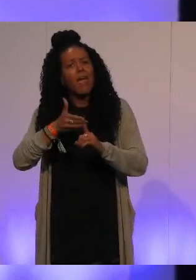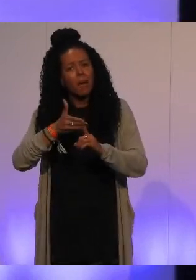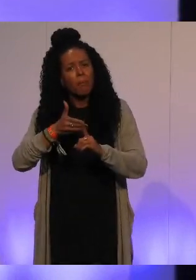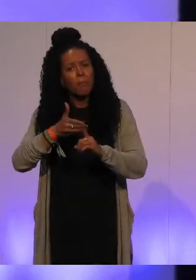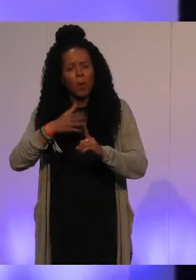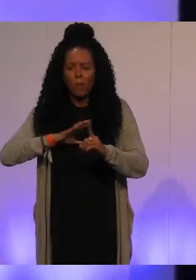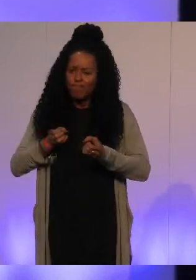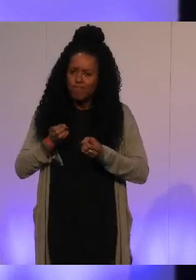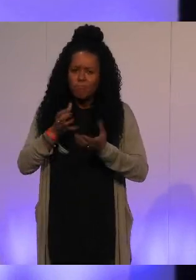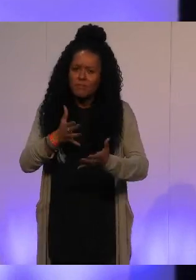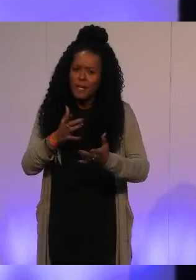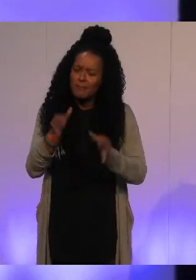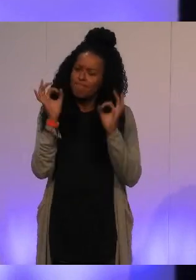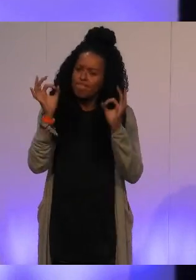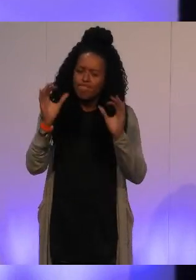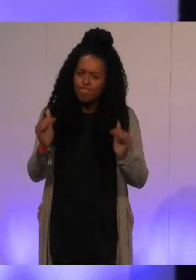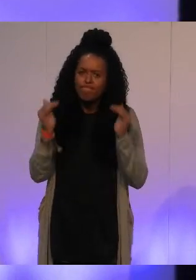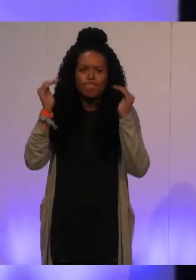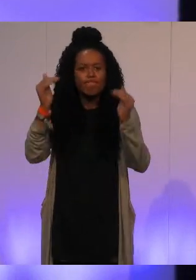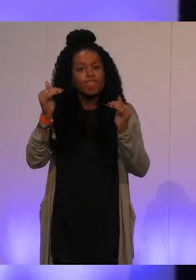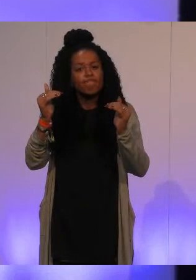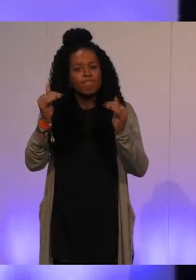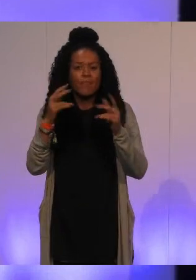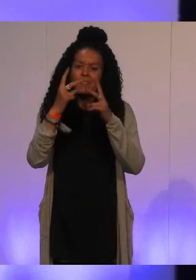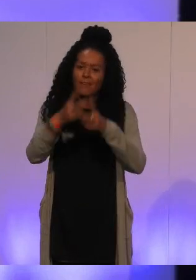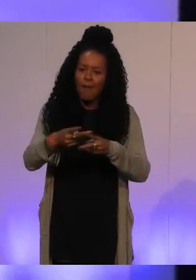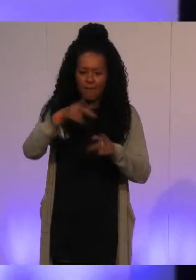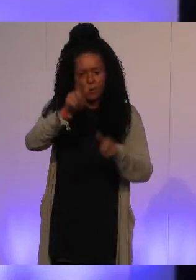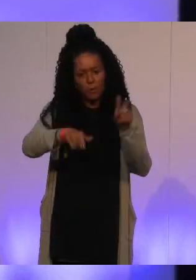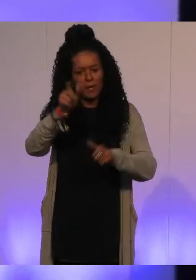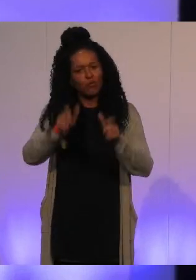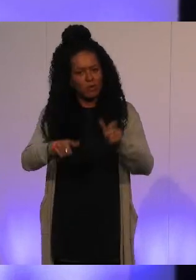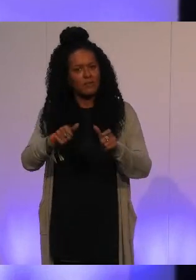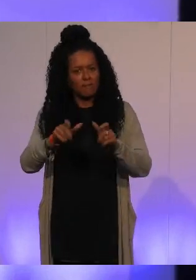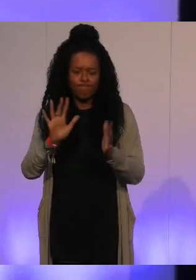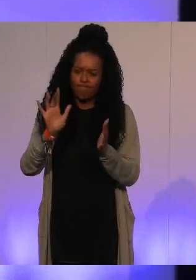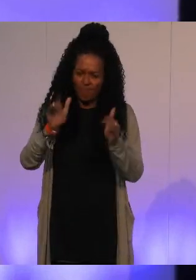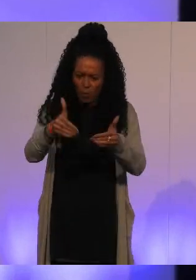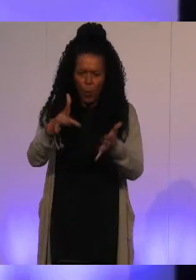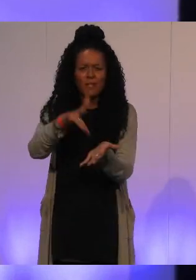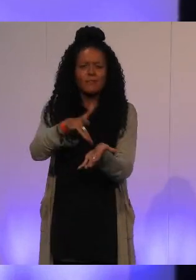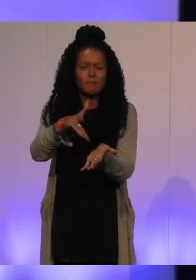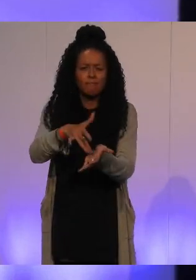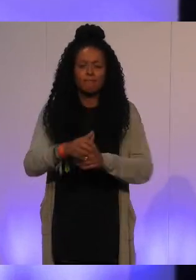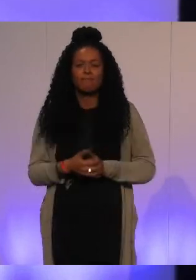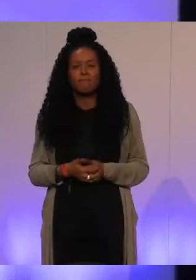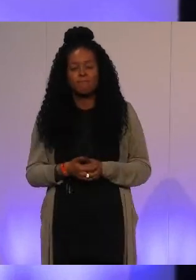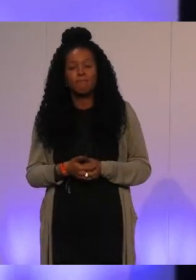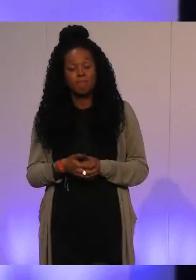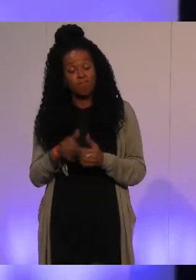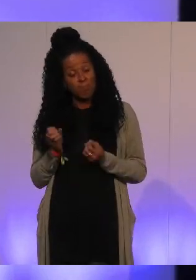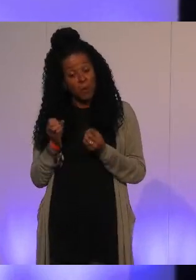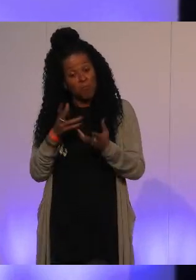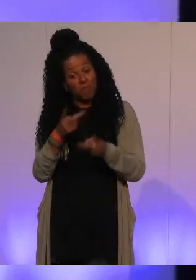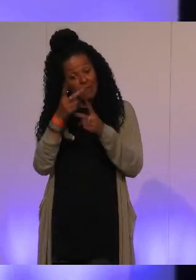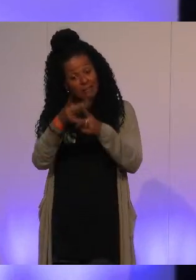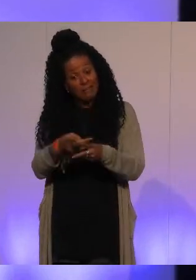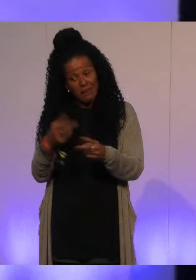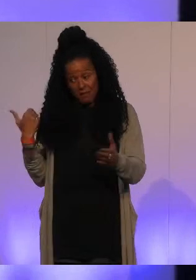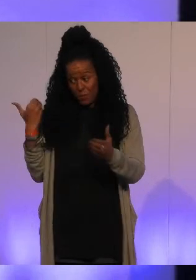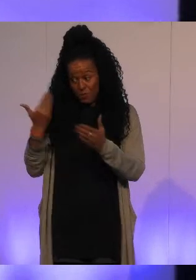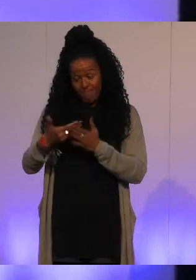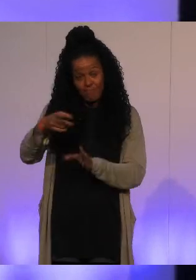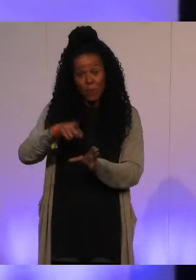providing exceptional care for all our patients at the heart of it. Providing that care for our patients in the past